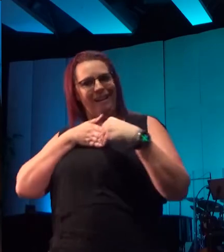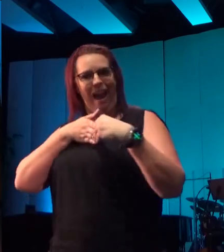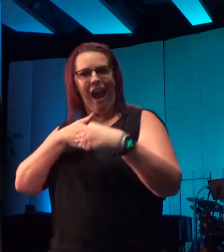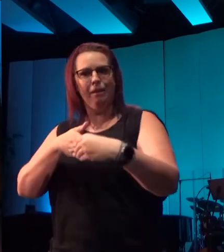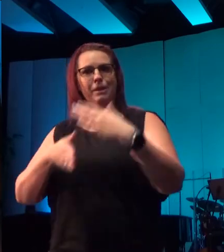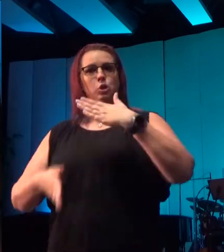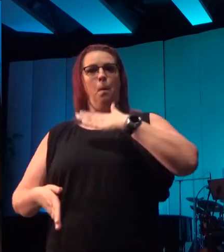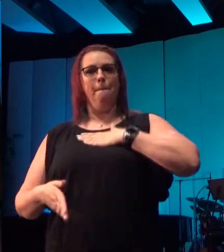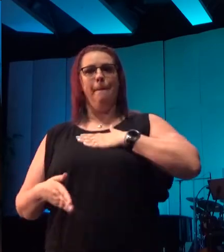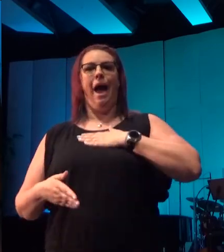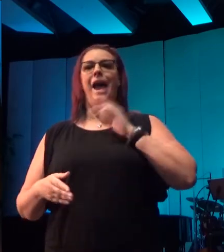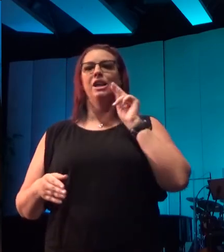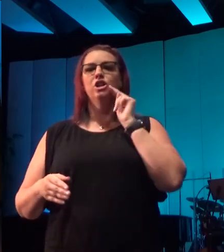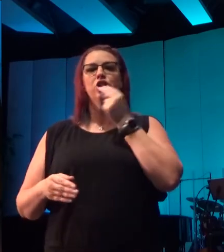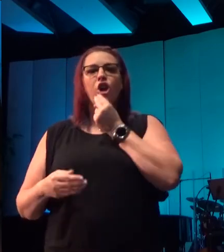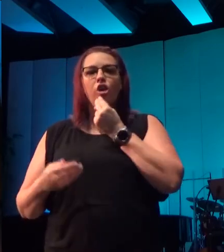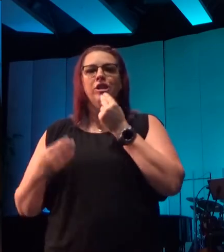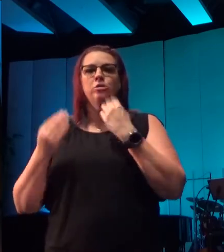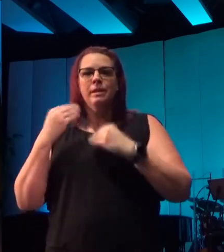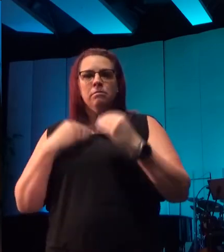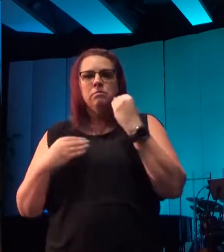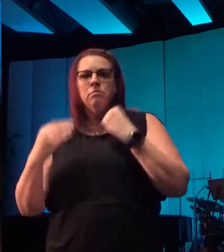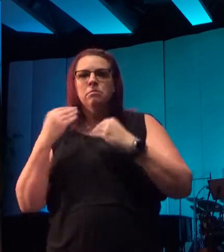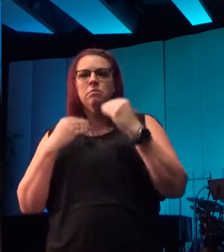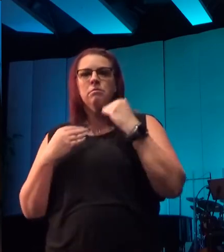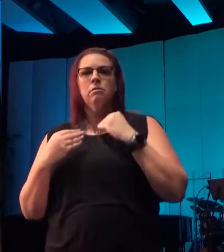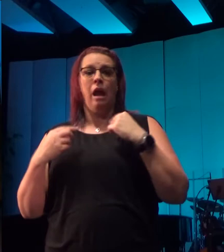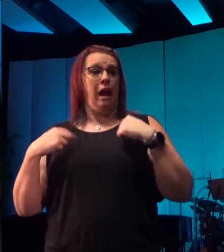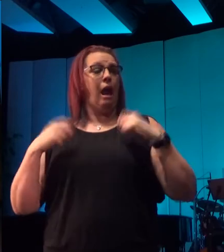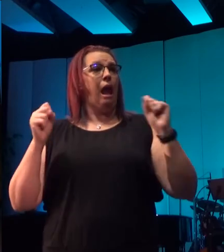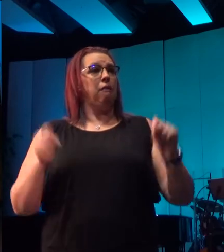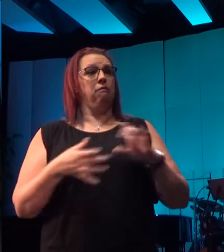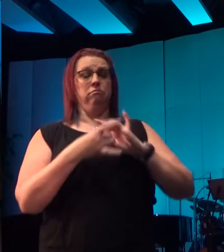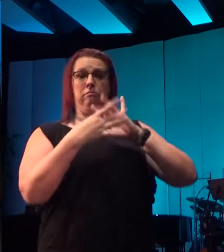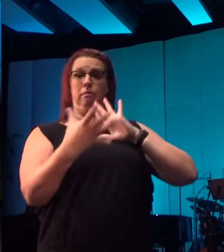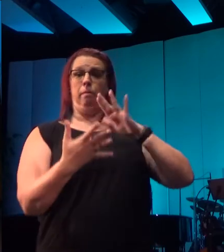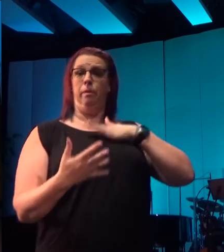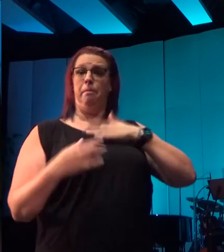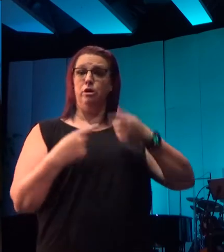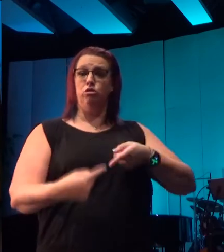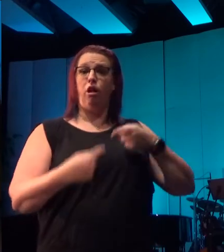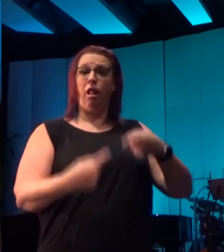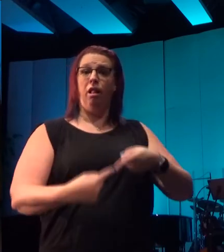much so that I can let go of my struggle consciousness.